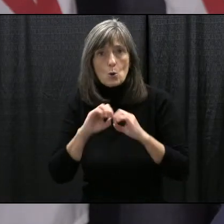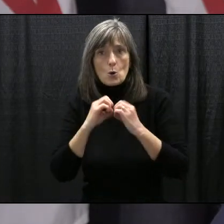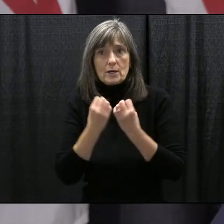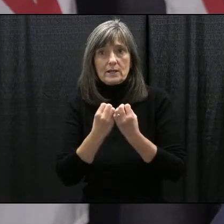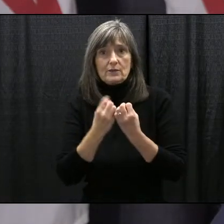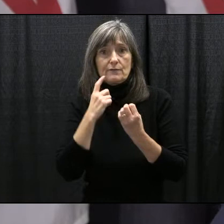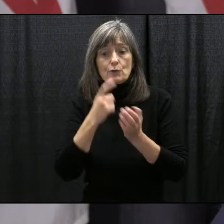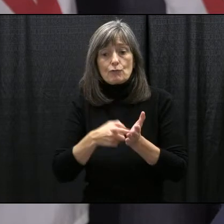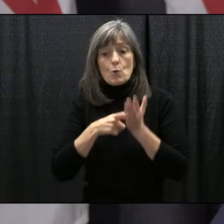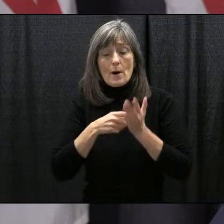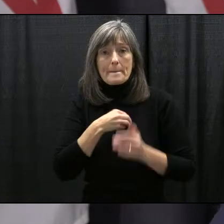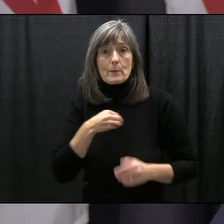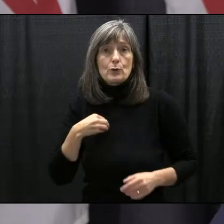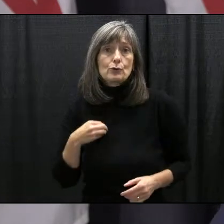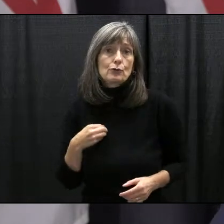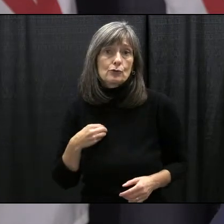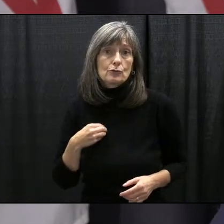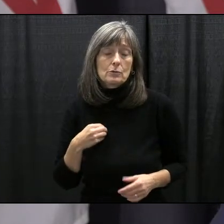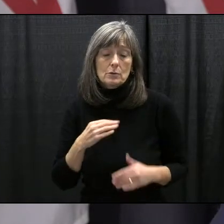had mandatory membership.